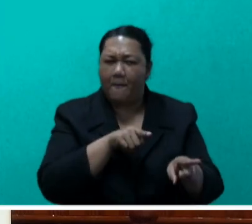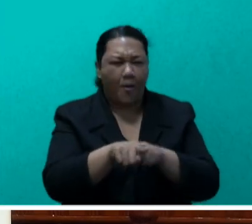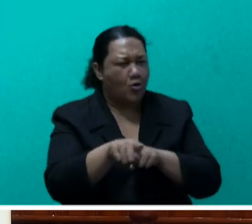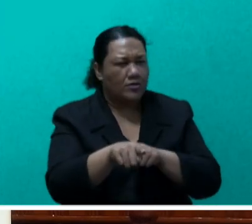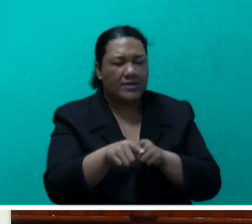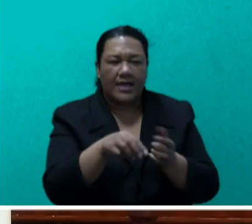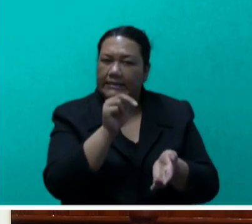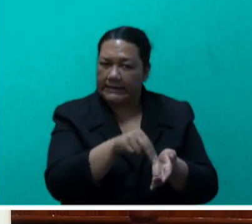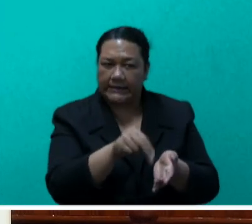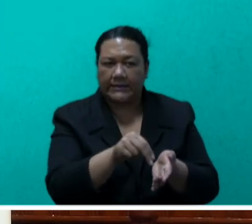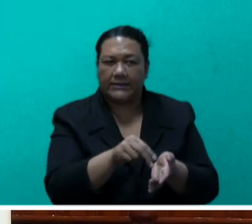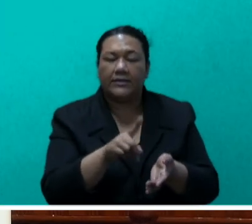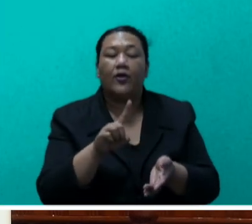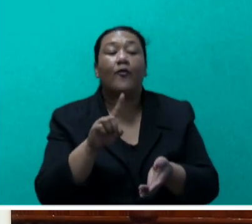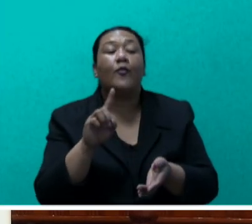shoulder to lean on.